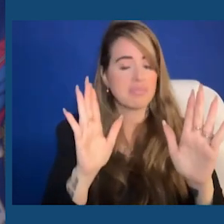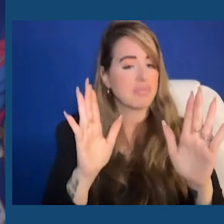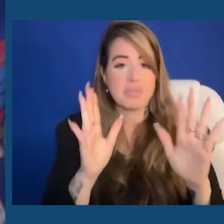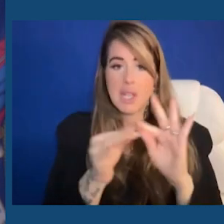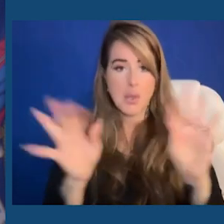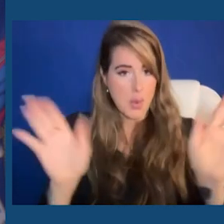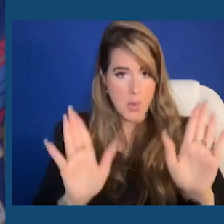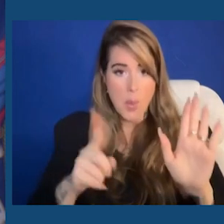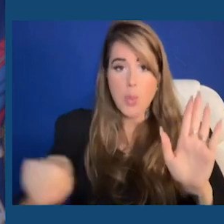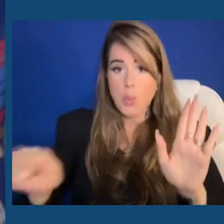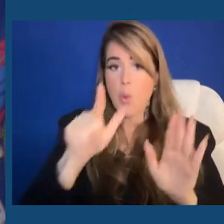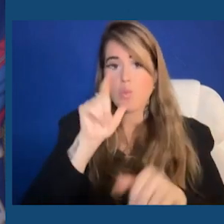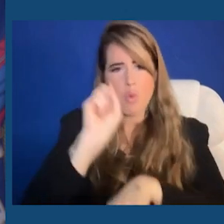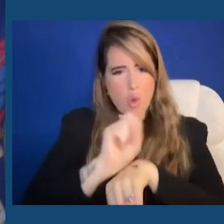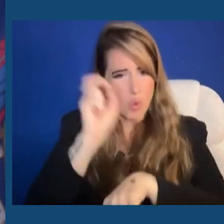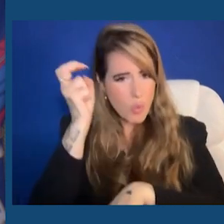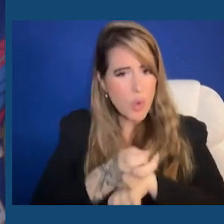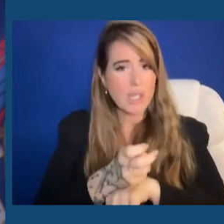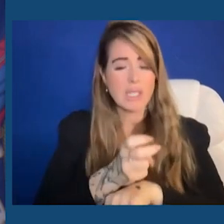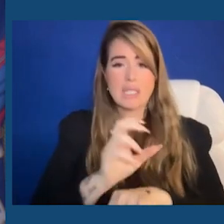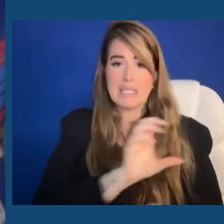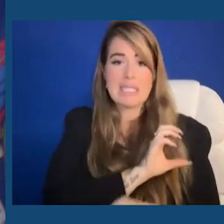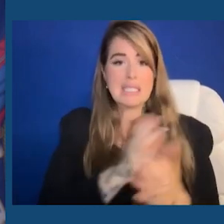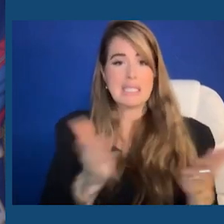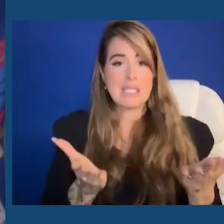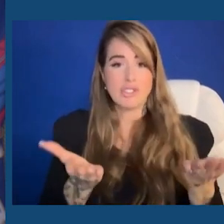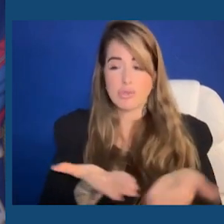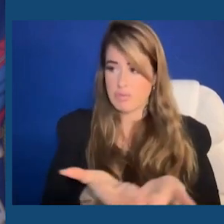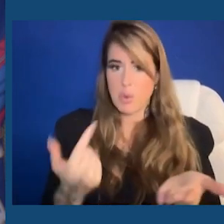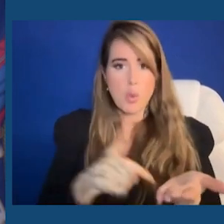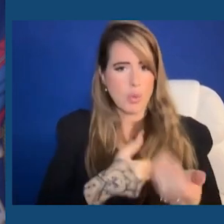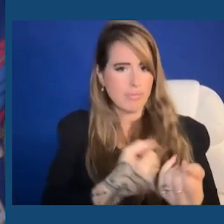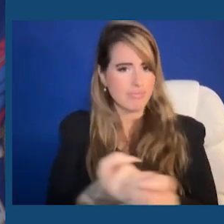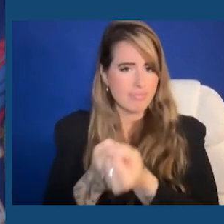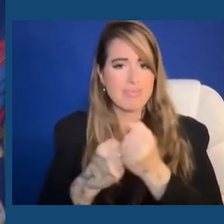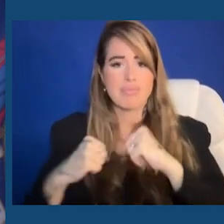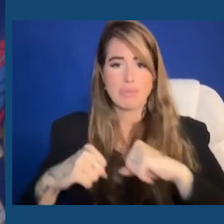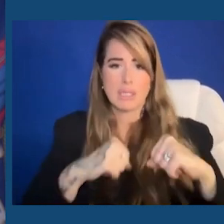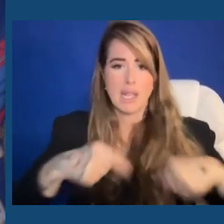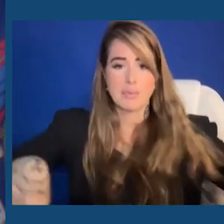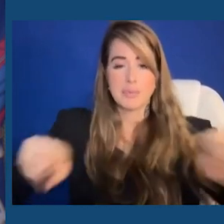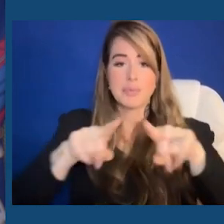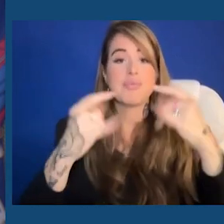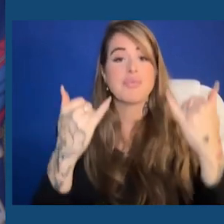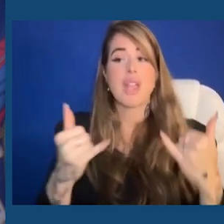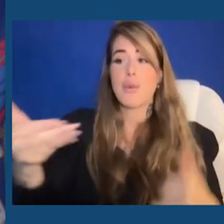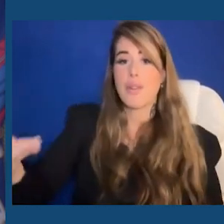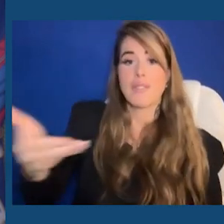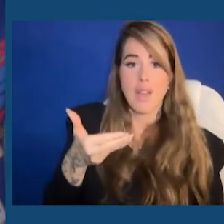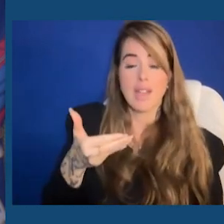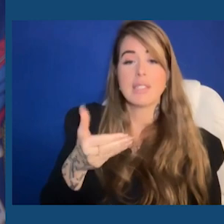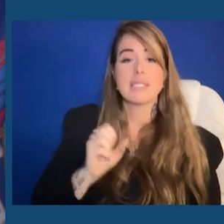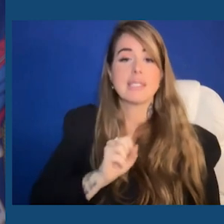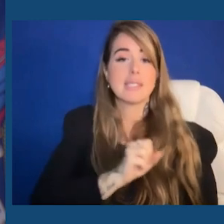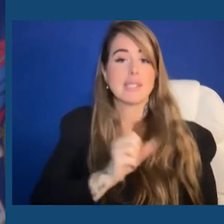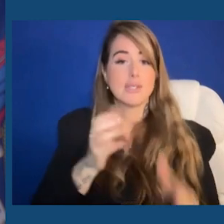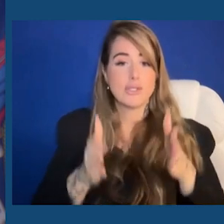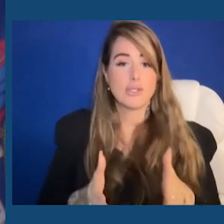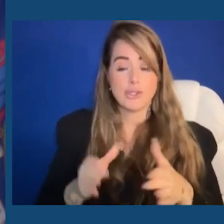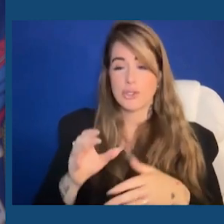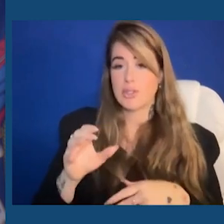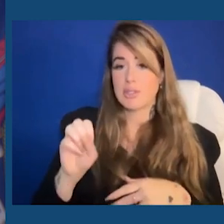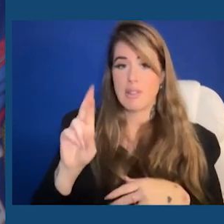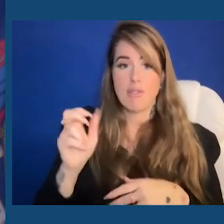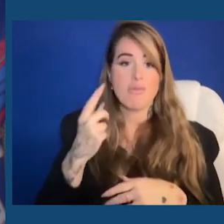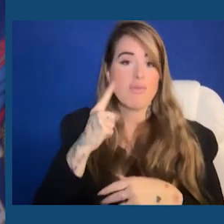law-abiding citizens represented in this room. So with that, let me invite up Senator Jessica Garcella Spanton for her words,